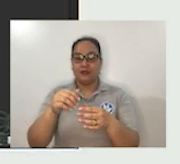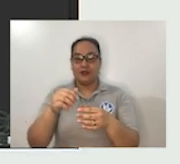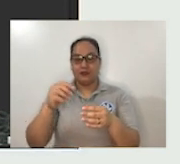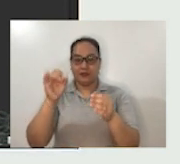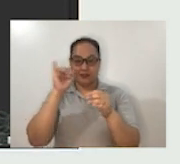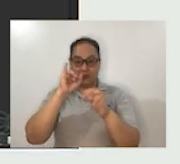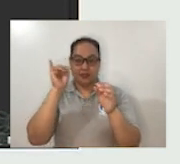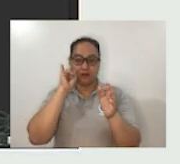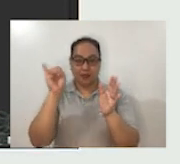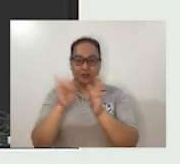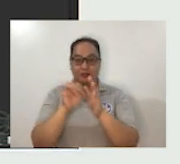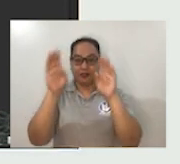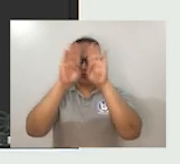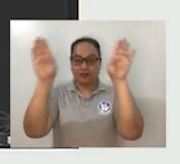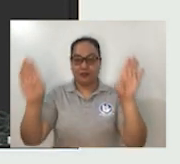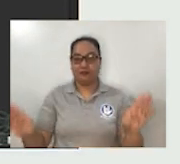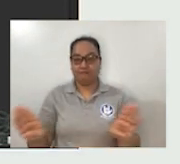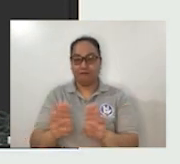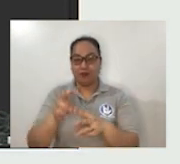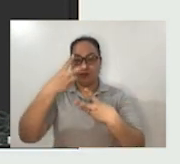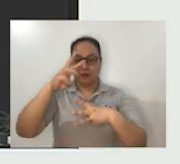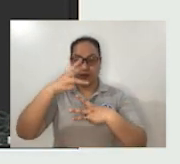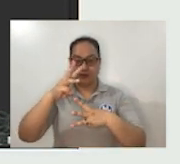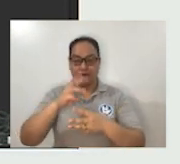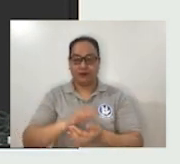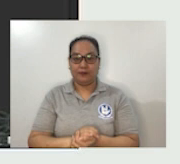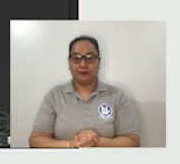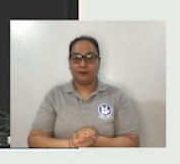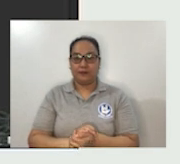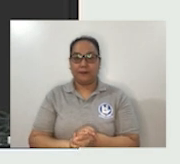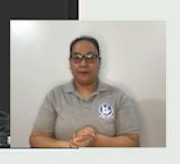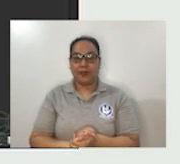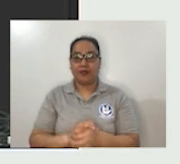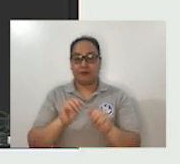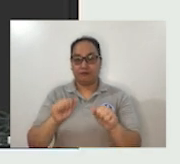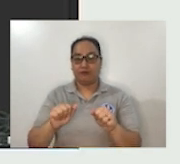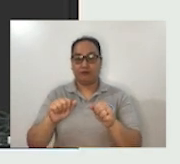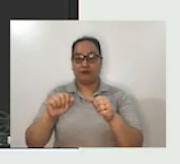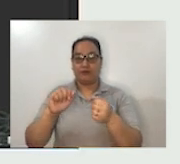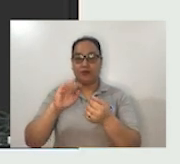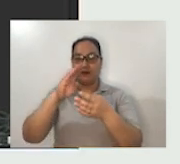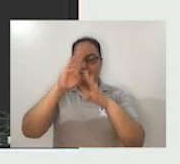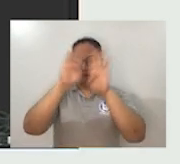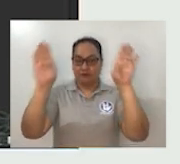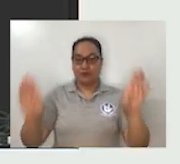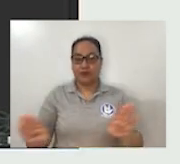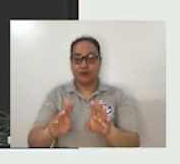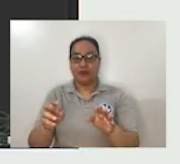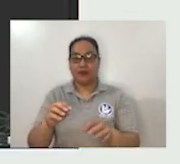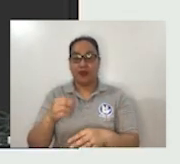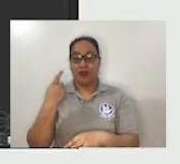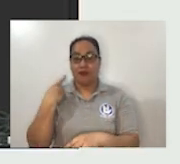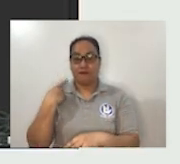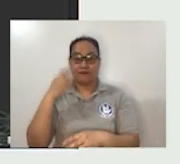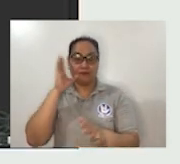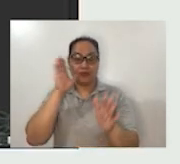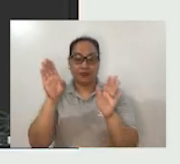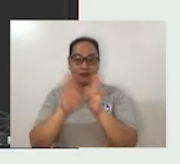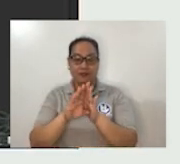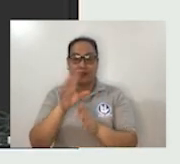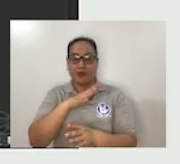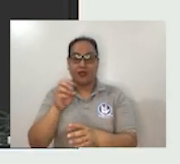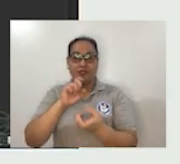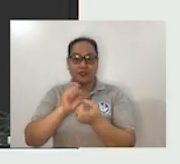naman ang nagsisilbi nating pisara o papel. Dito nakalagay ang mga larawan at dito natin nakikita yung